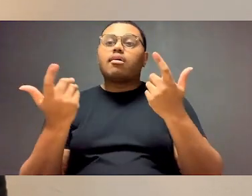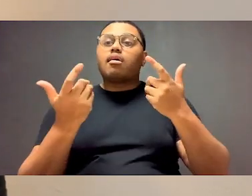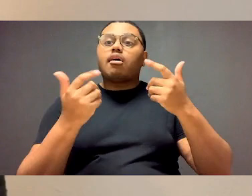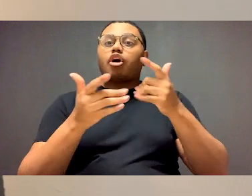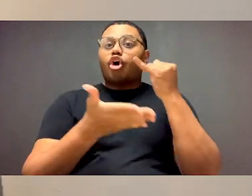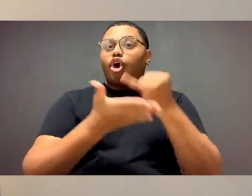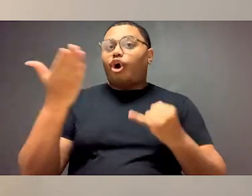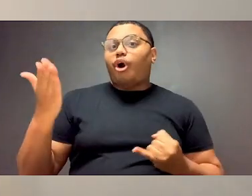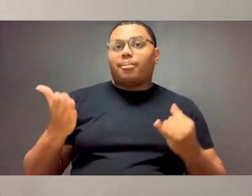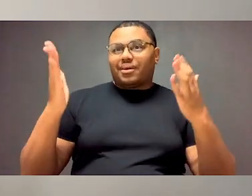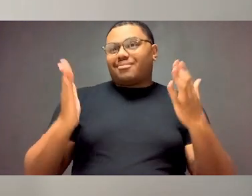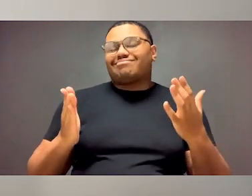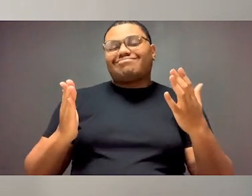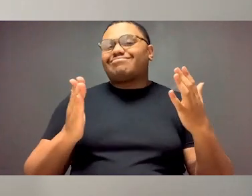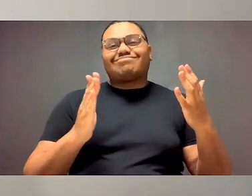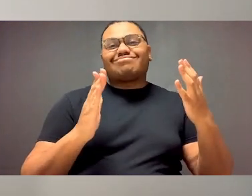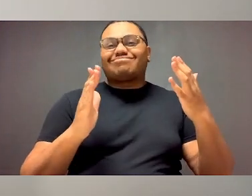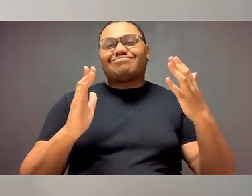community.